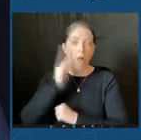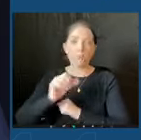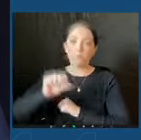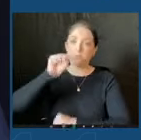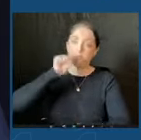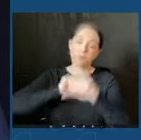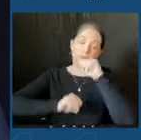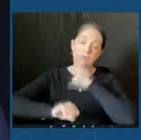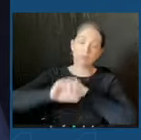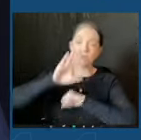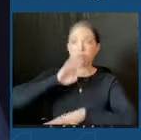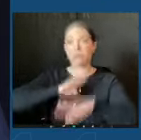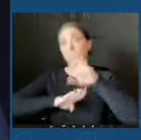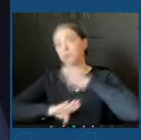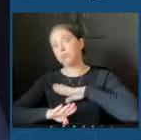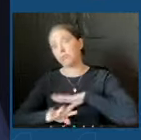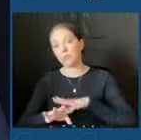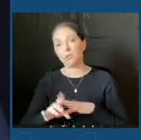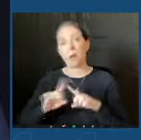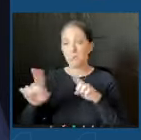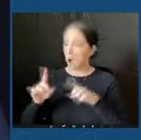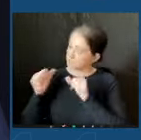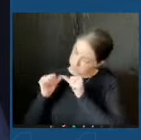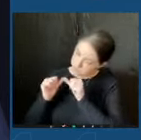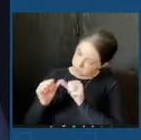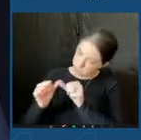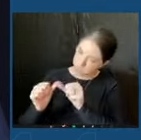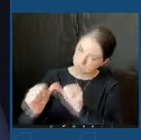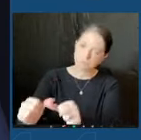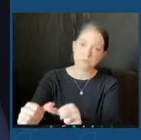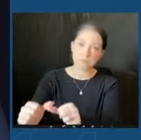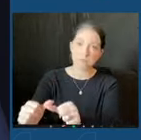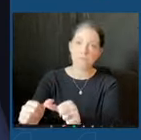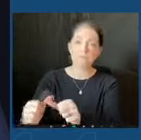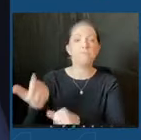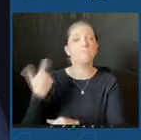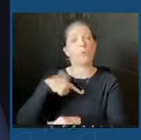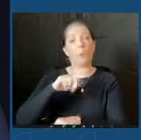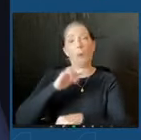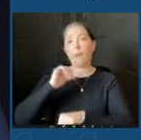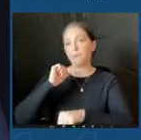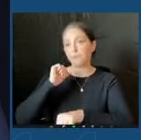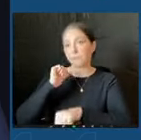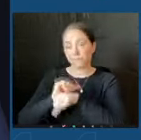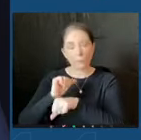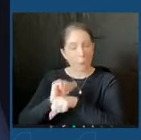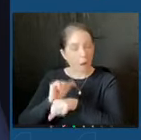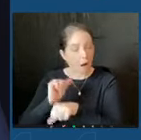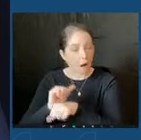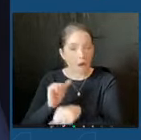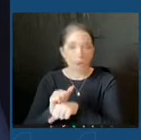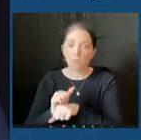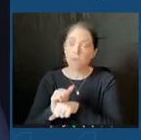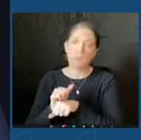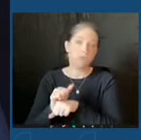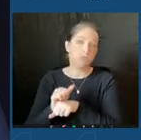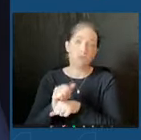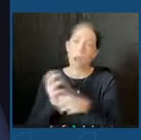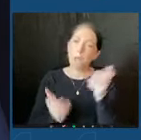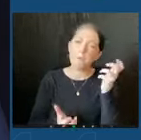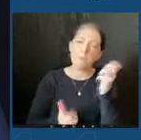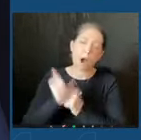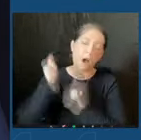chambers, but we have stayed the course, and we have worked with really the most incredible advocates.